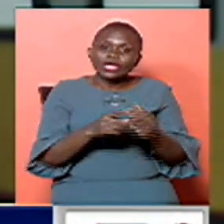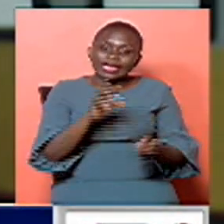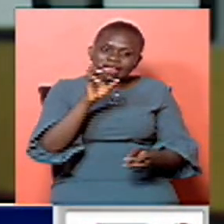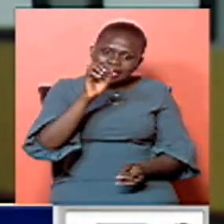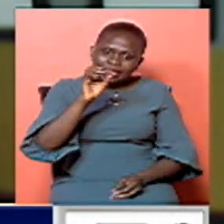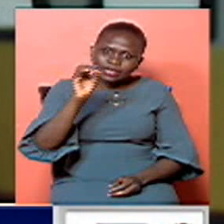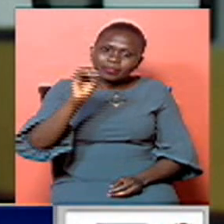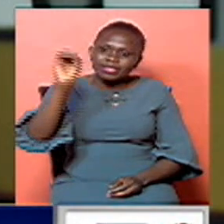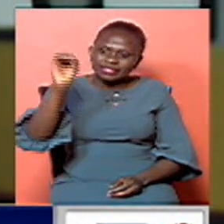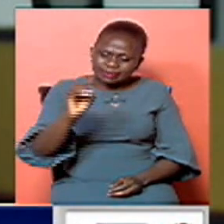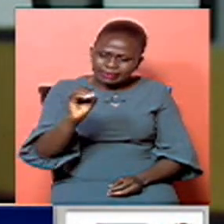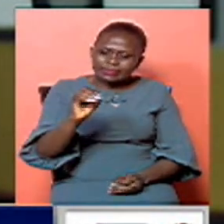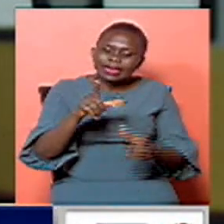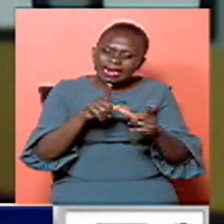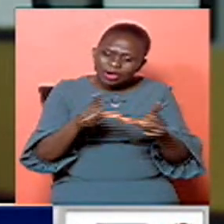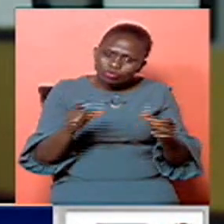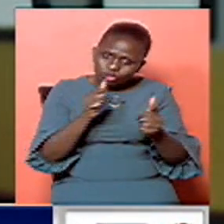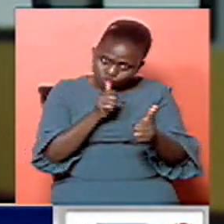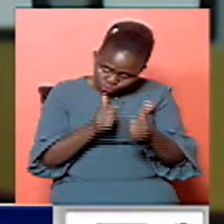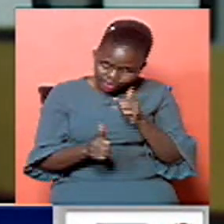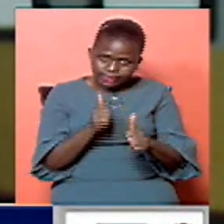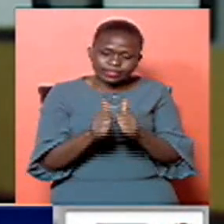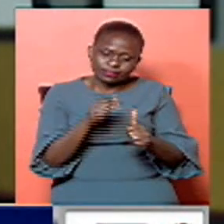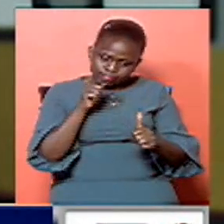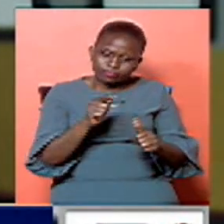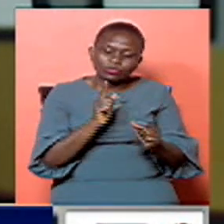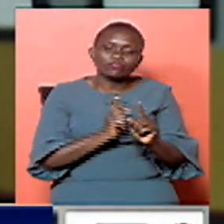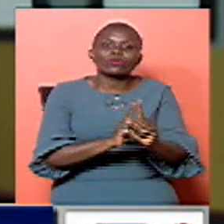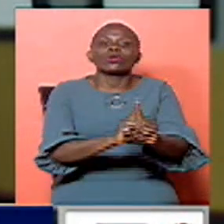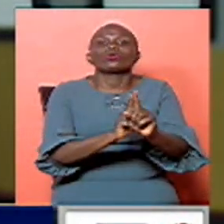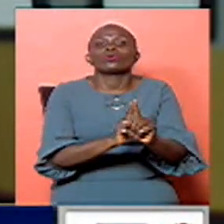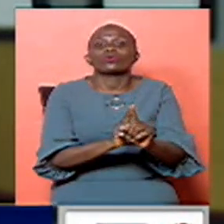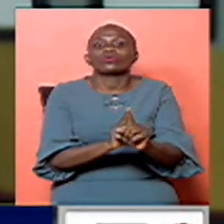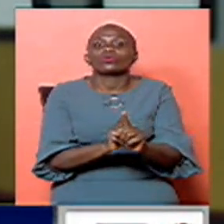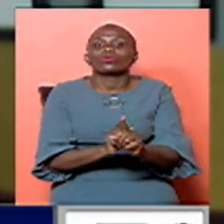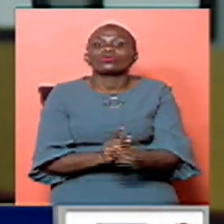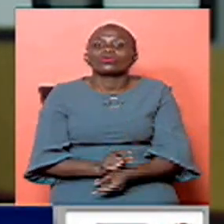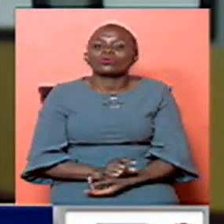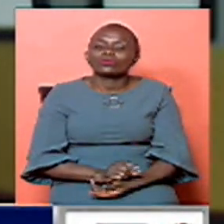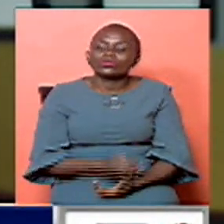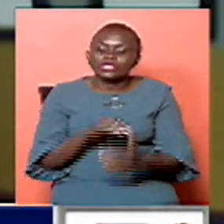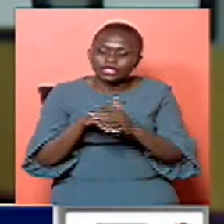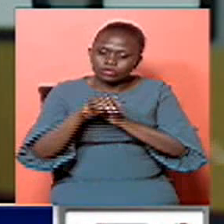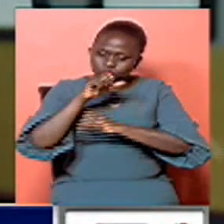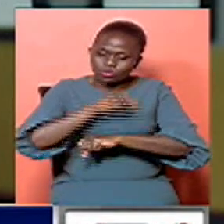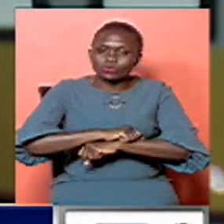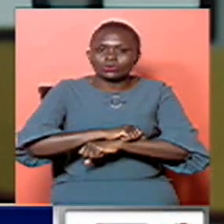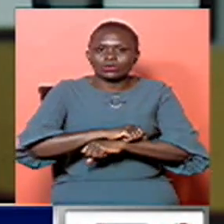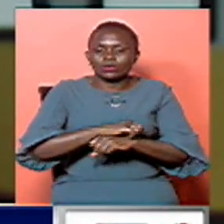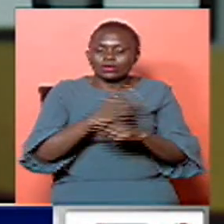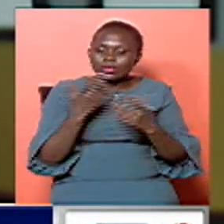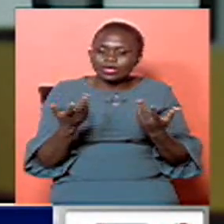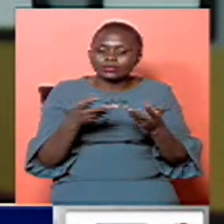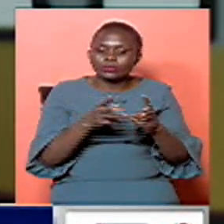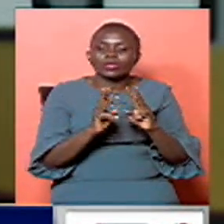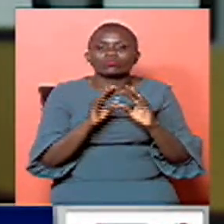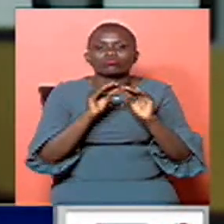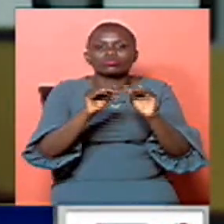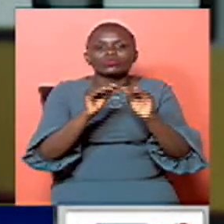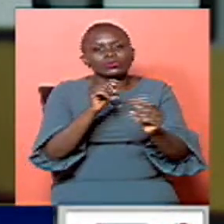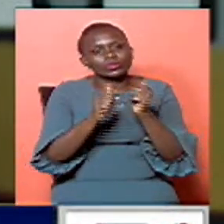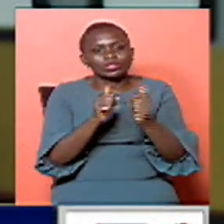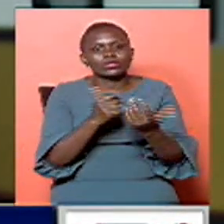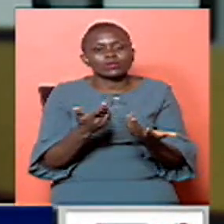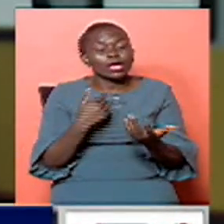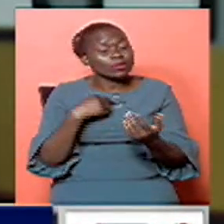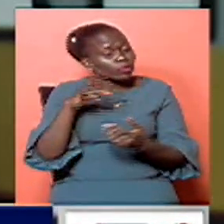80% of the children, the language that is spoken by 80% of the children in the school. As a medium of instruction, I